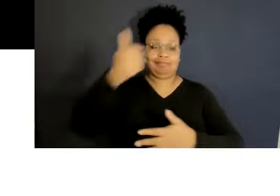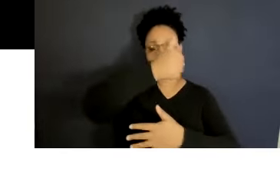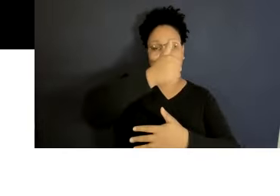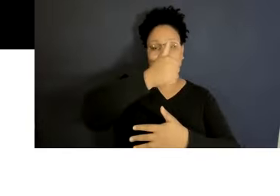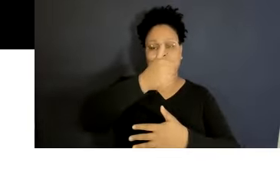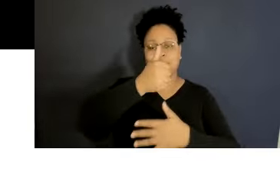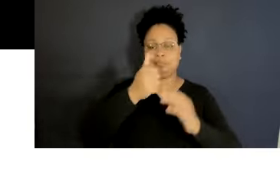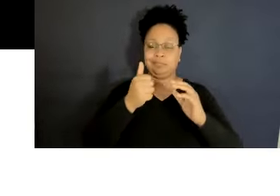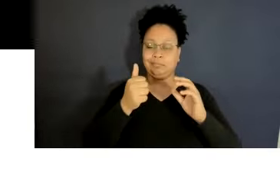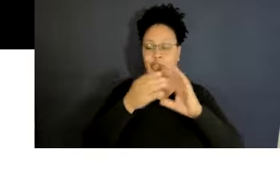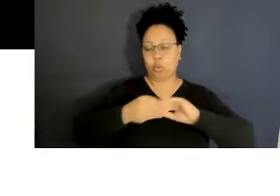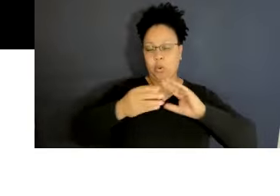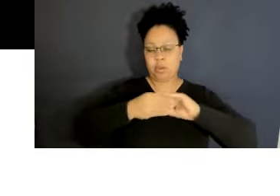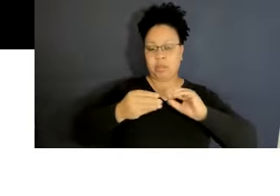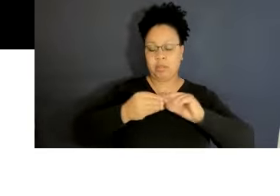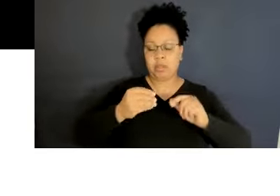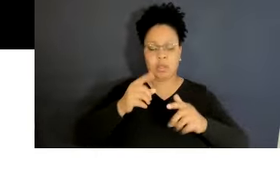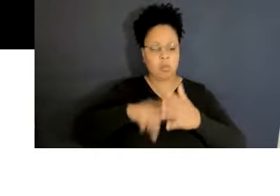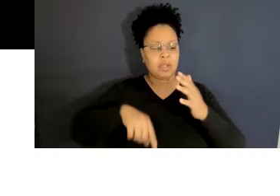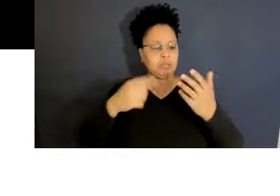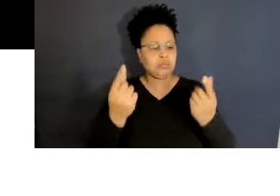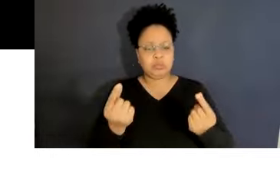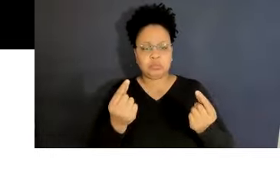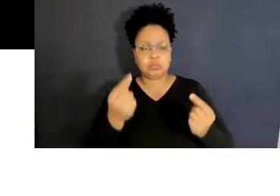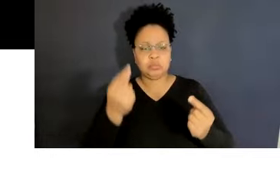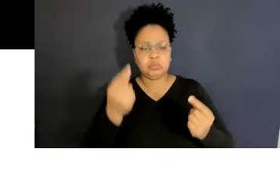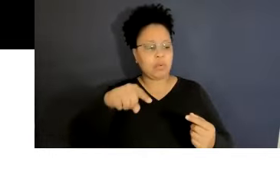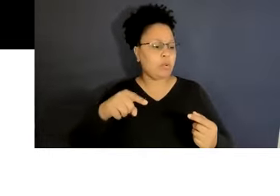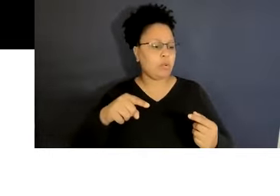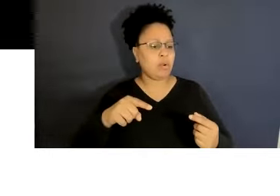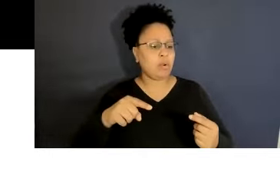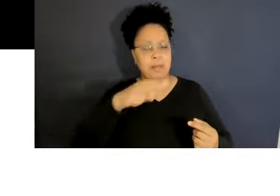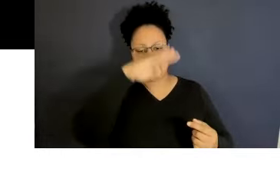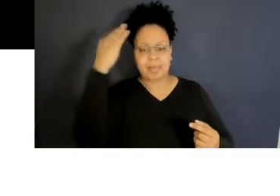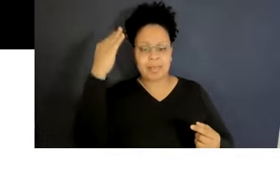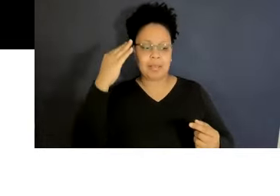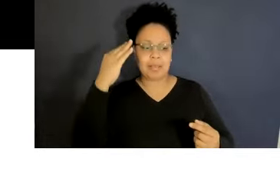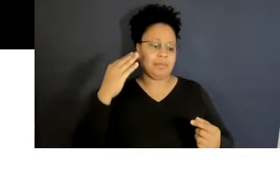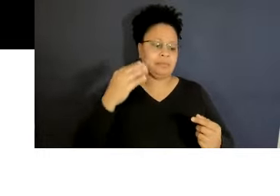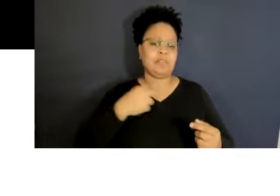to make Black voices heard, respected, and honored in the disability community?